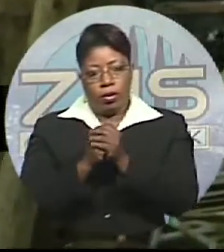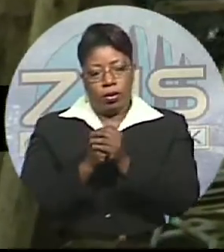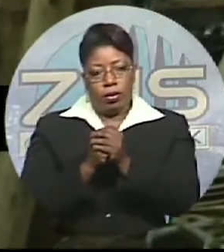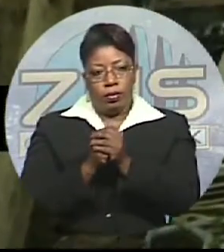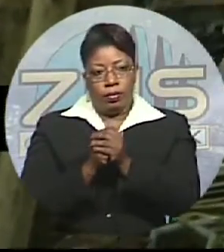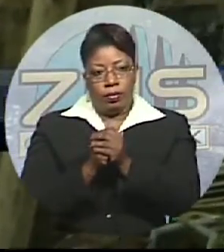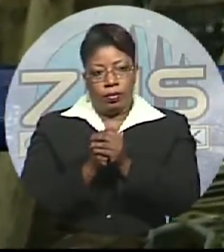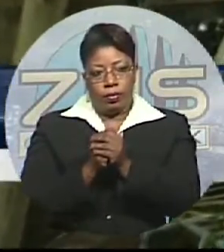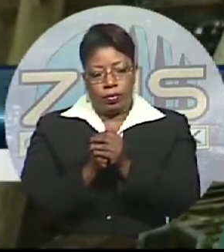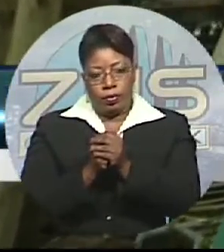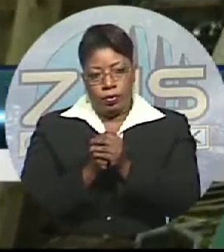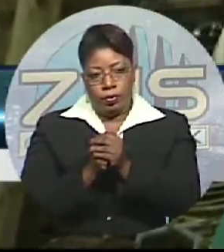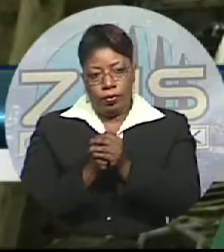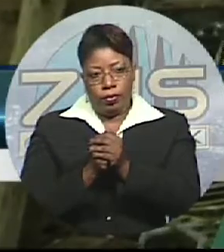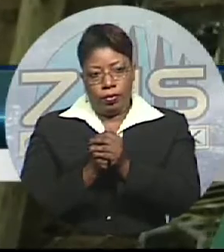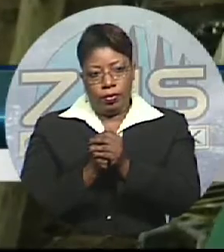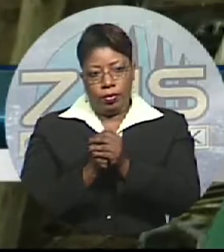area,